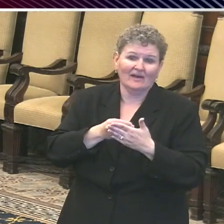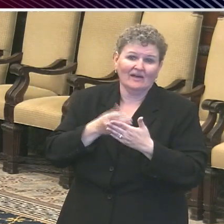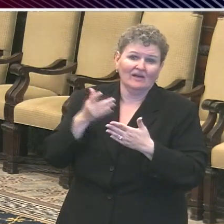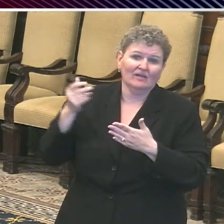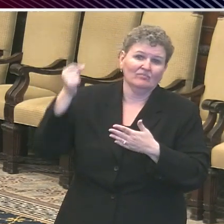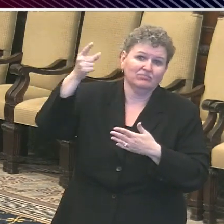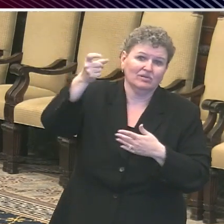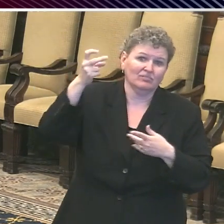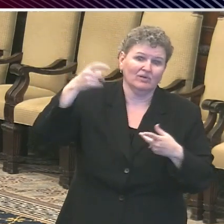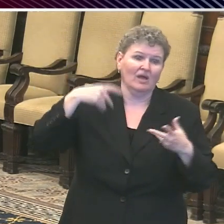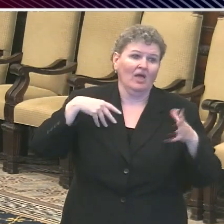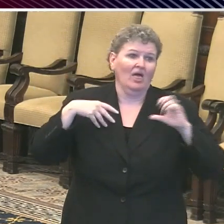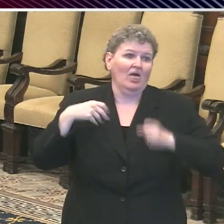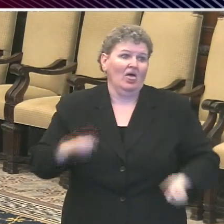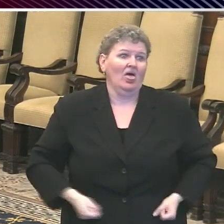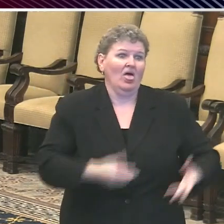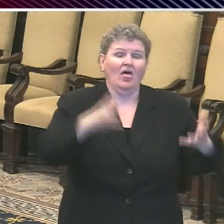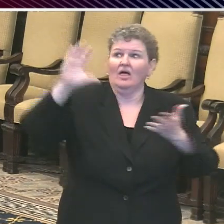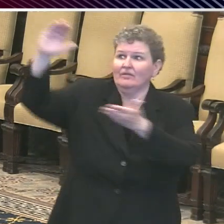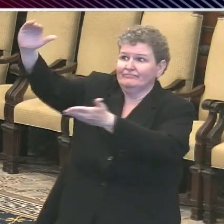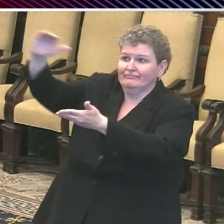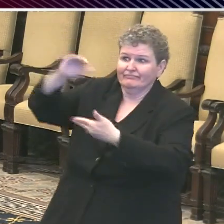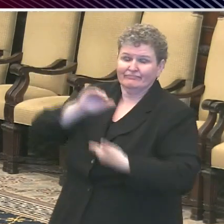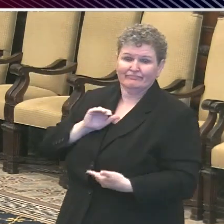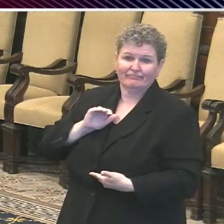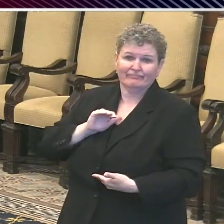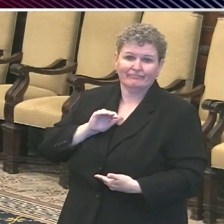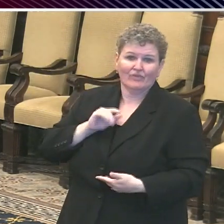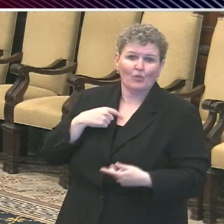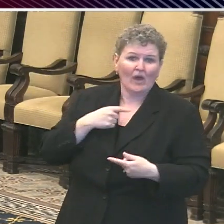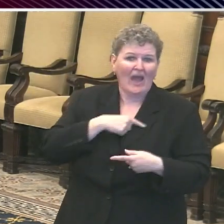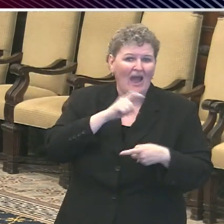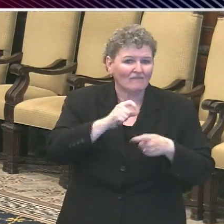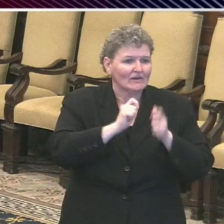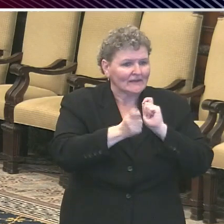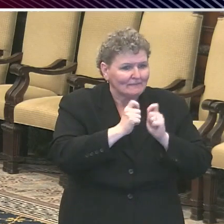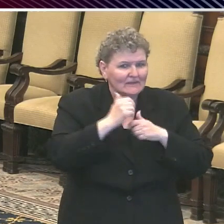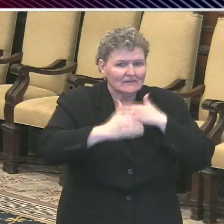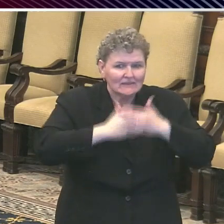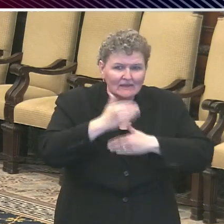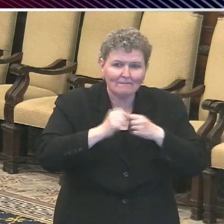or fashion. And in order to be reimbursed, we actually have to go through a competitive process.